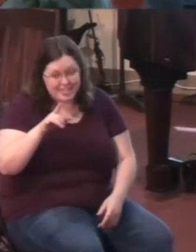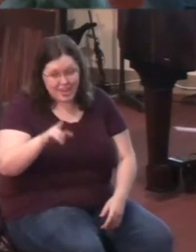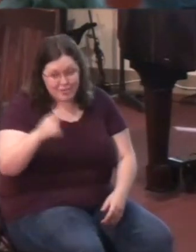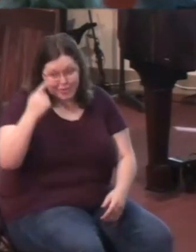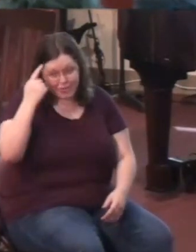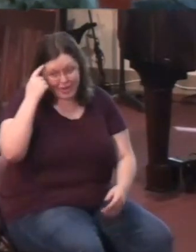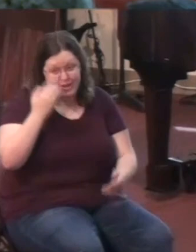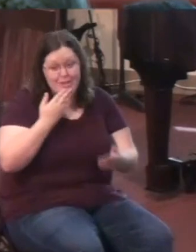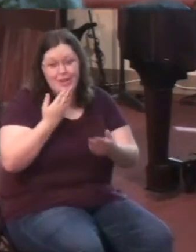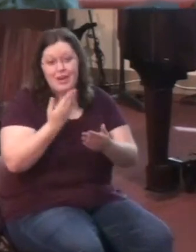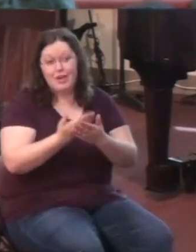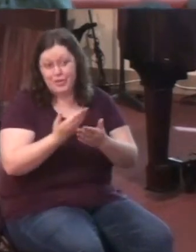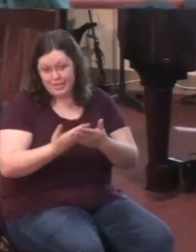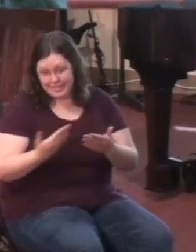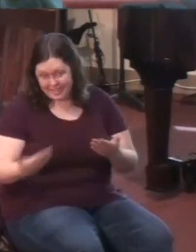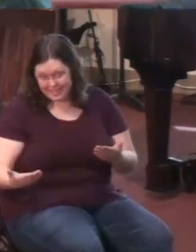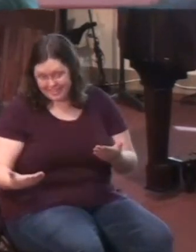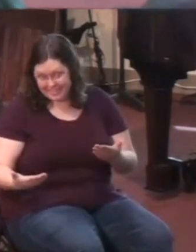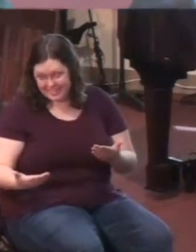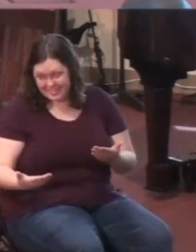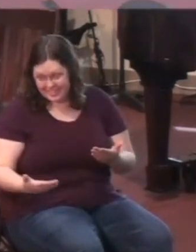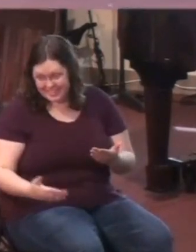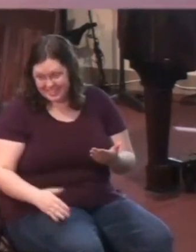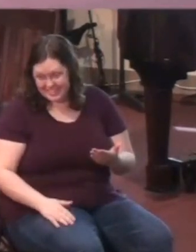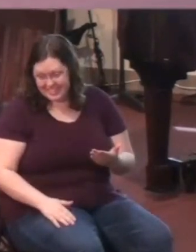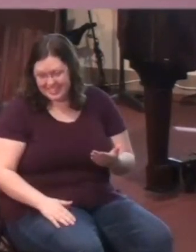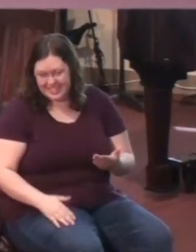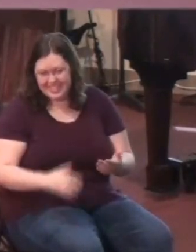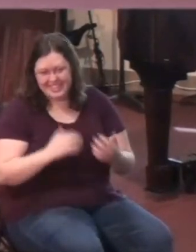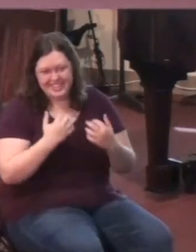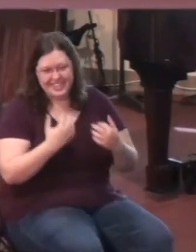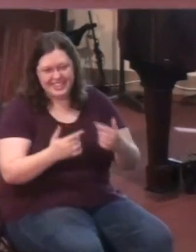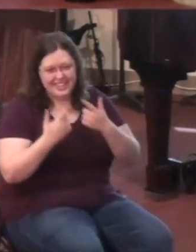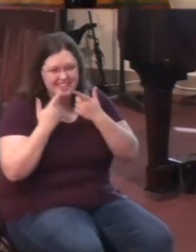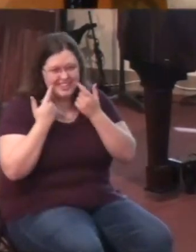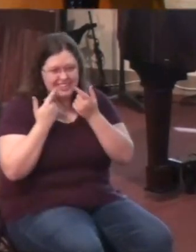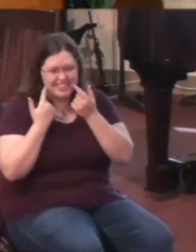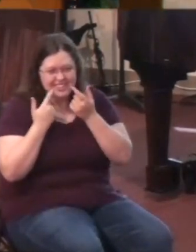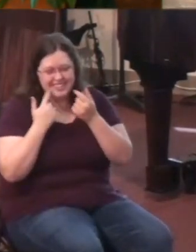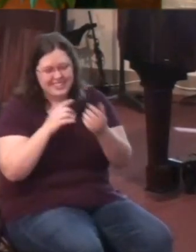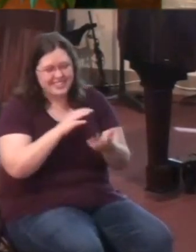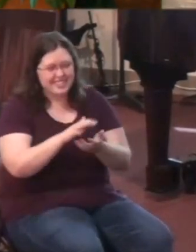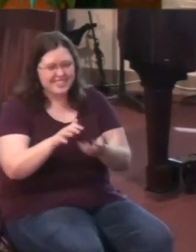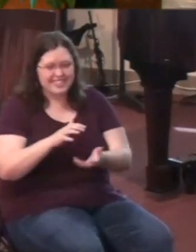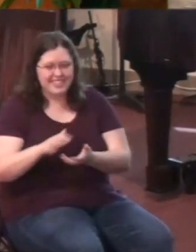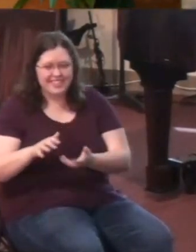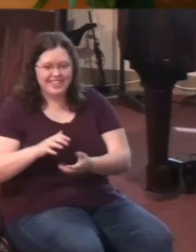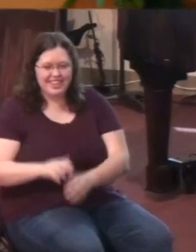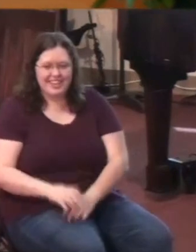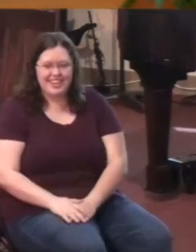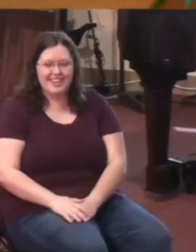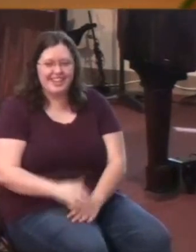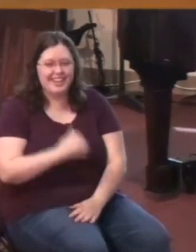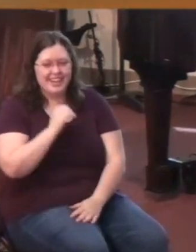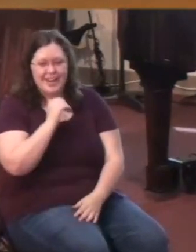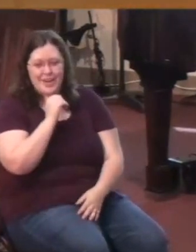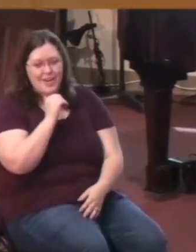me. A good thing. Yay. Yeah. Let's hope that's not anytime soon, but